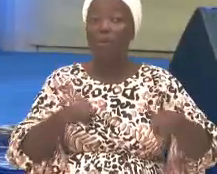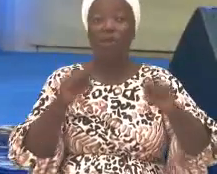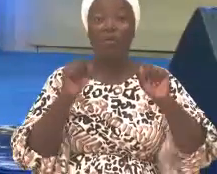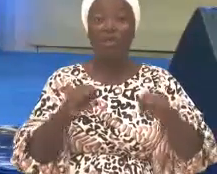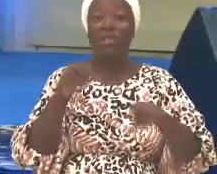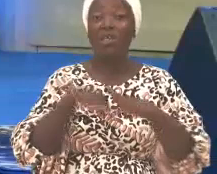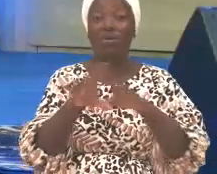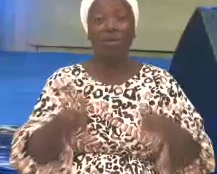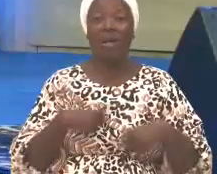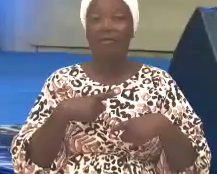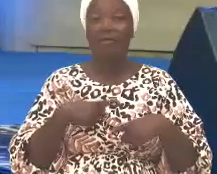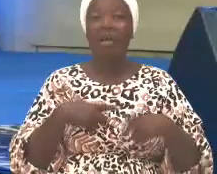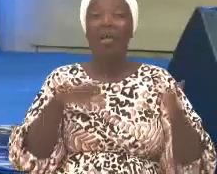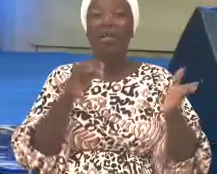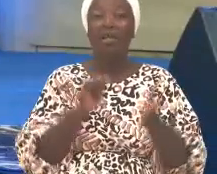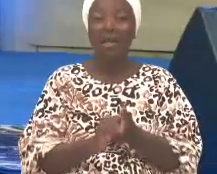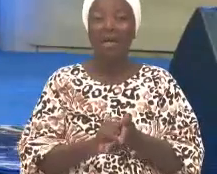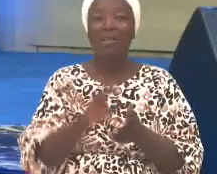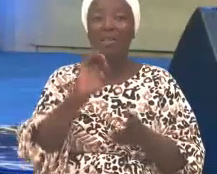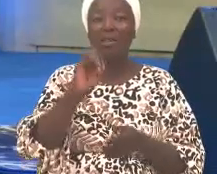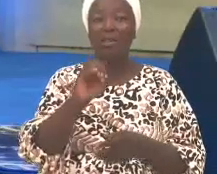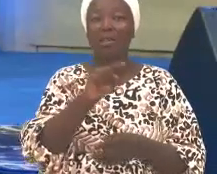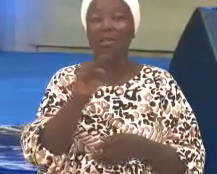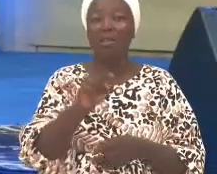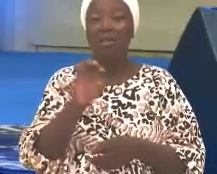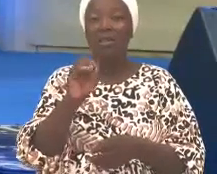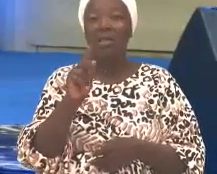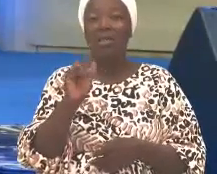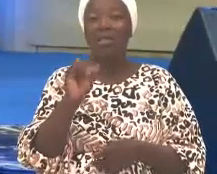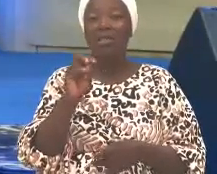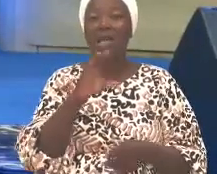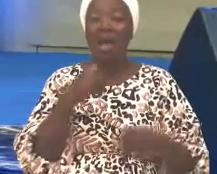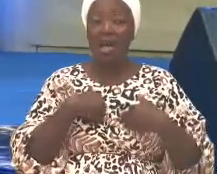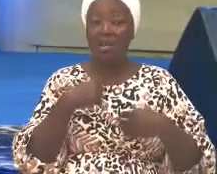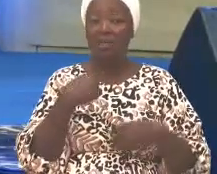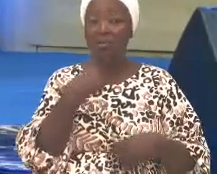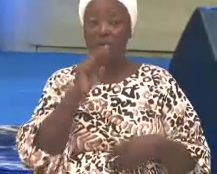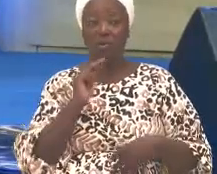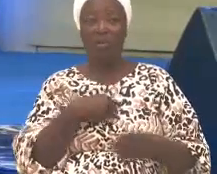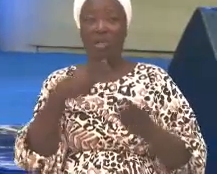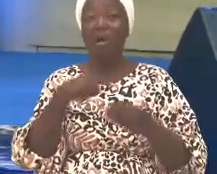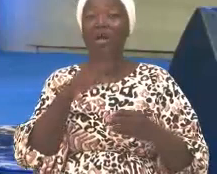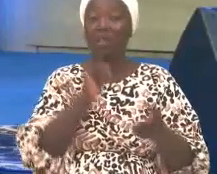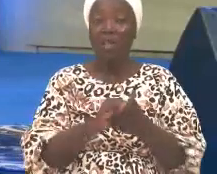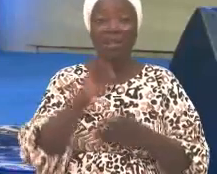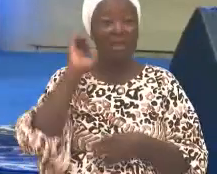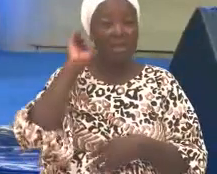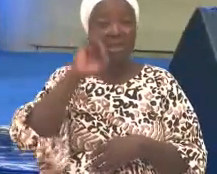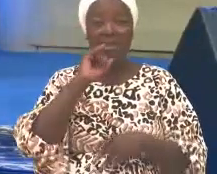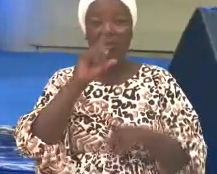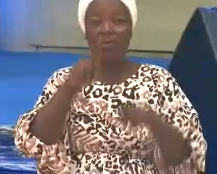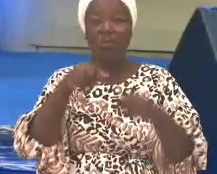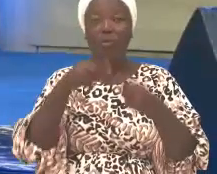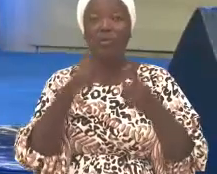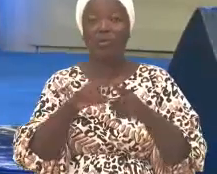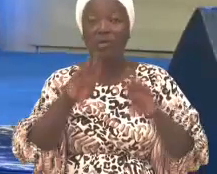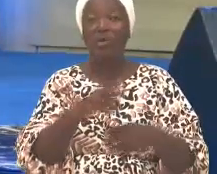life that Ezekiel has spoken about, that is going to give you so